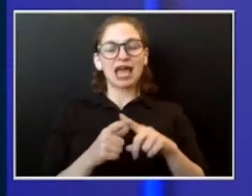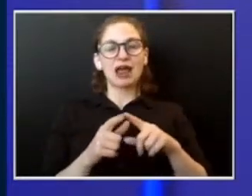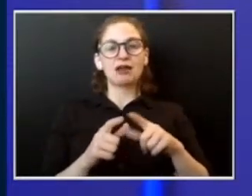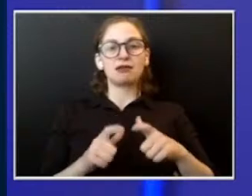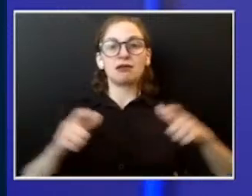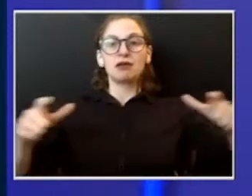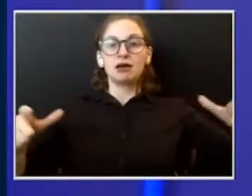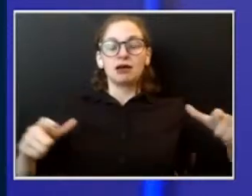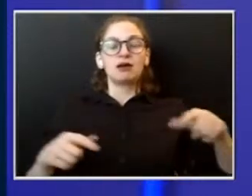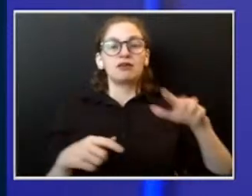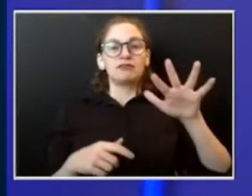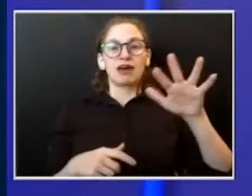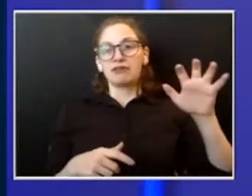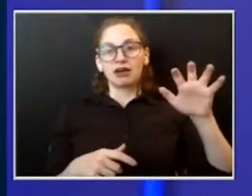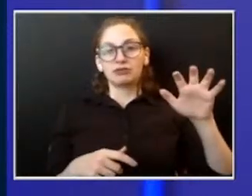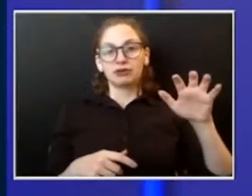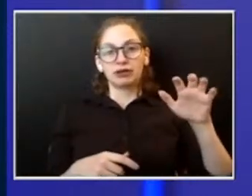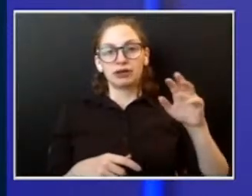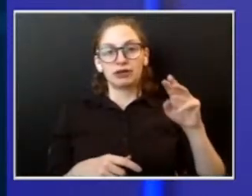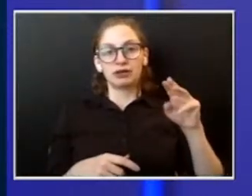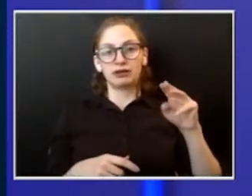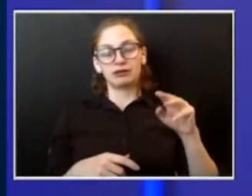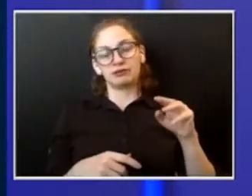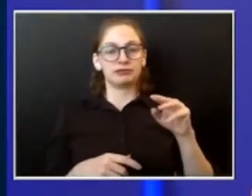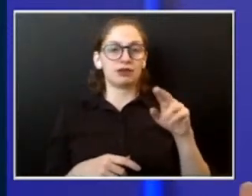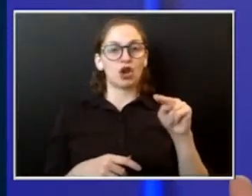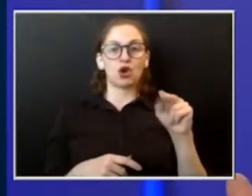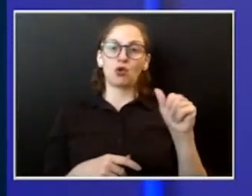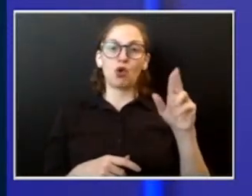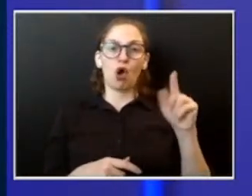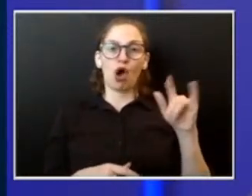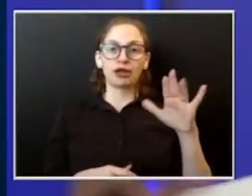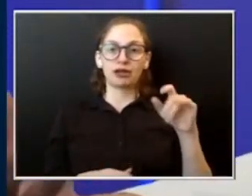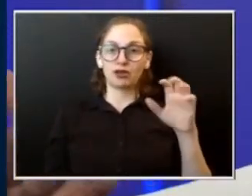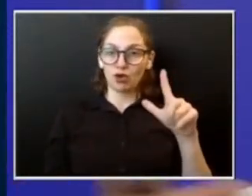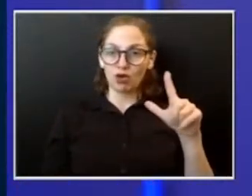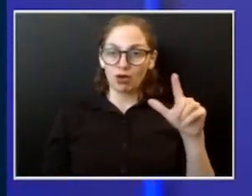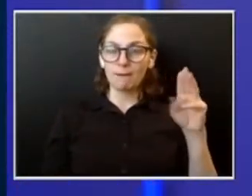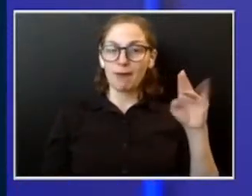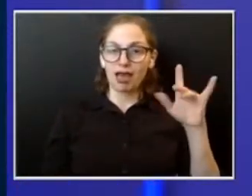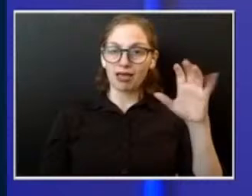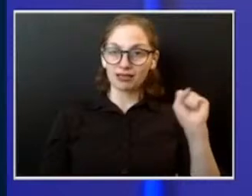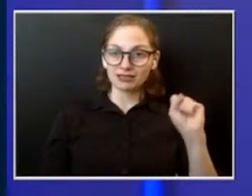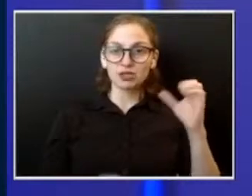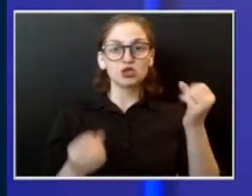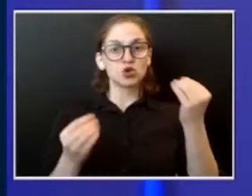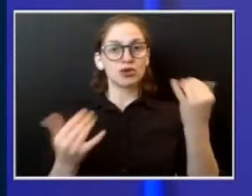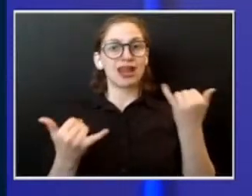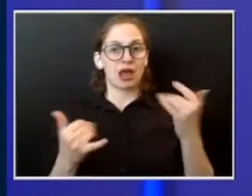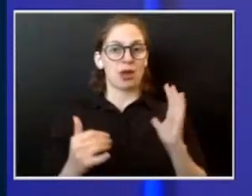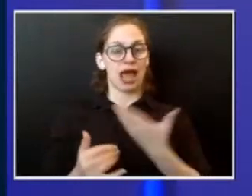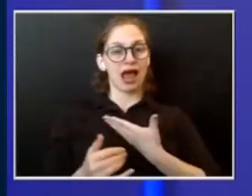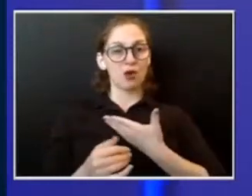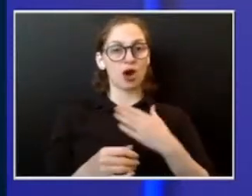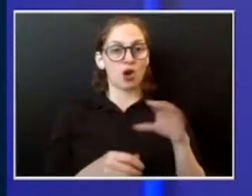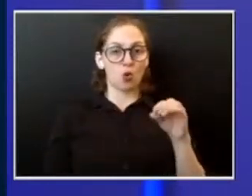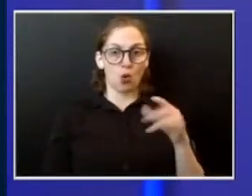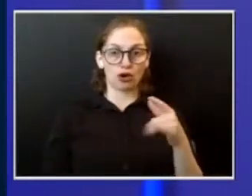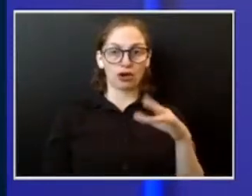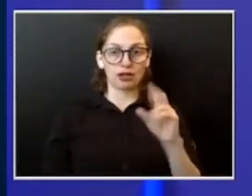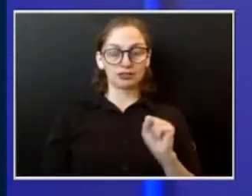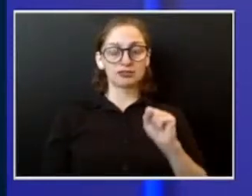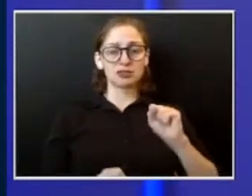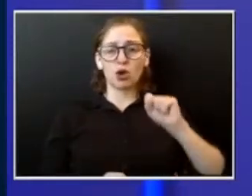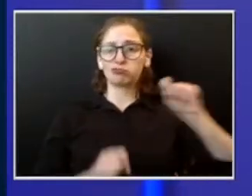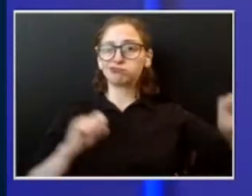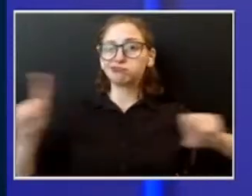think, 640 ground miles. So our organs here now go as far as Chicago, Houston, Dallas, Nashville.